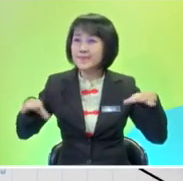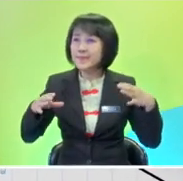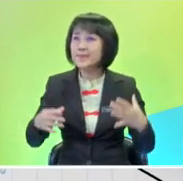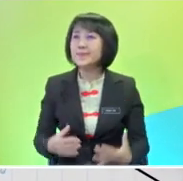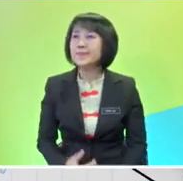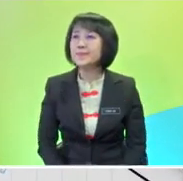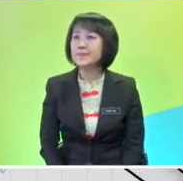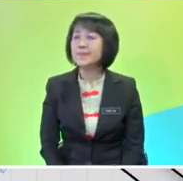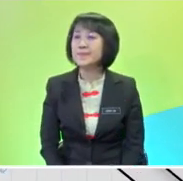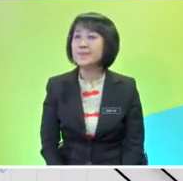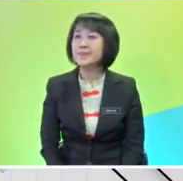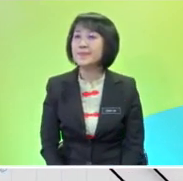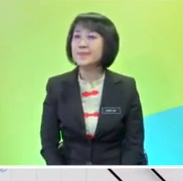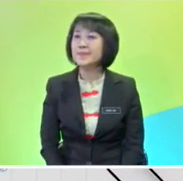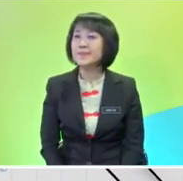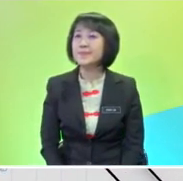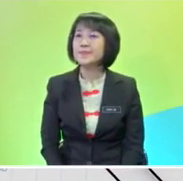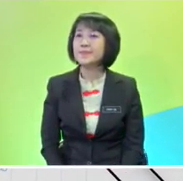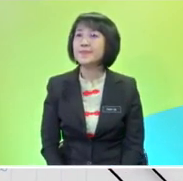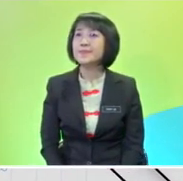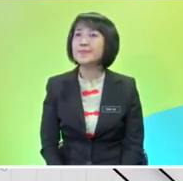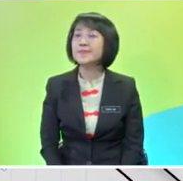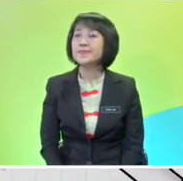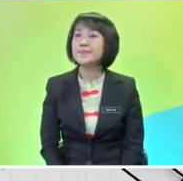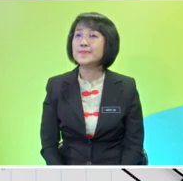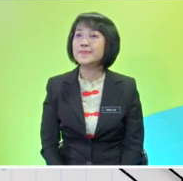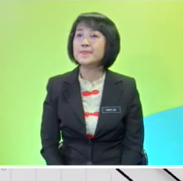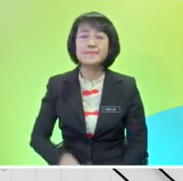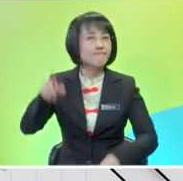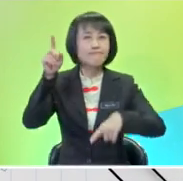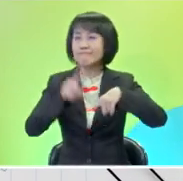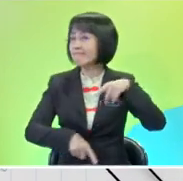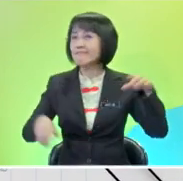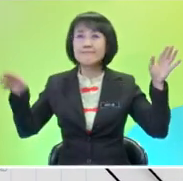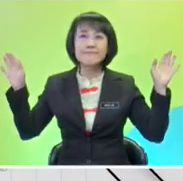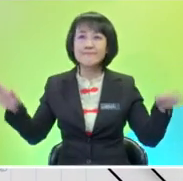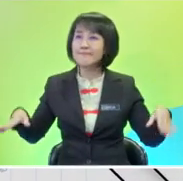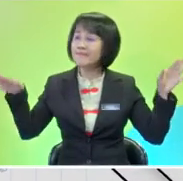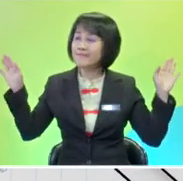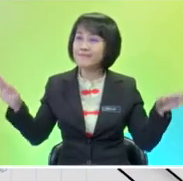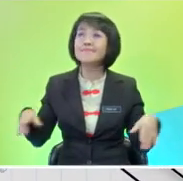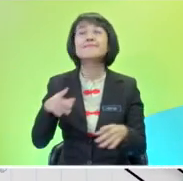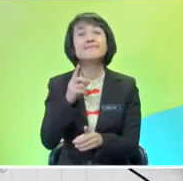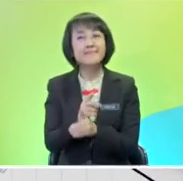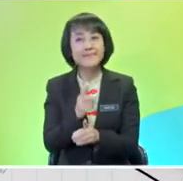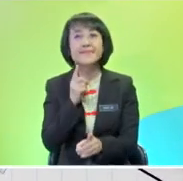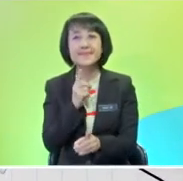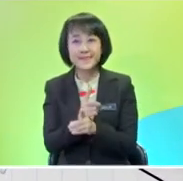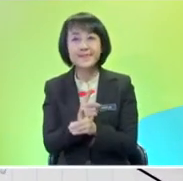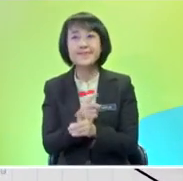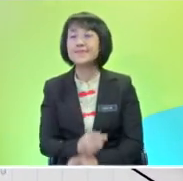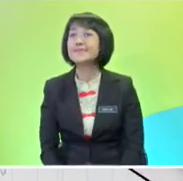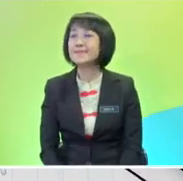can't? Yes, he... Irene. Can fly. He can't fly. That's